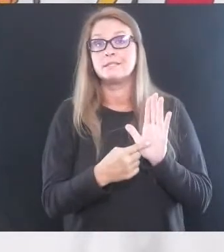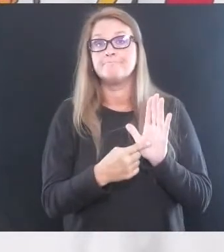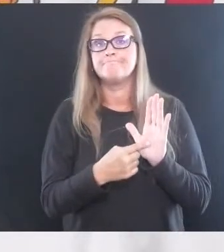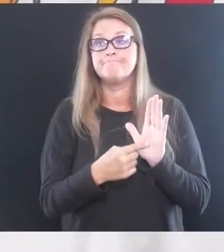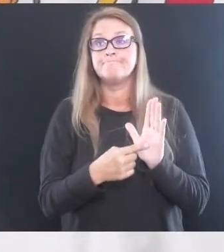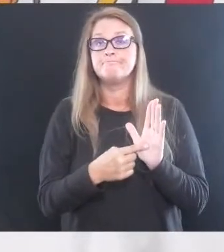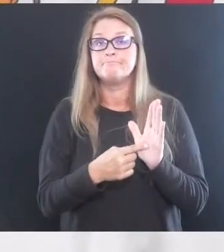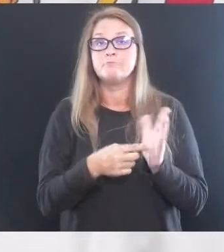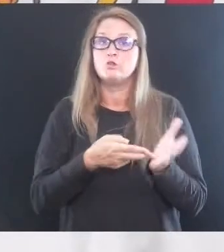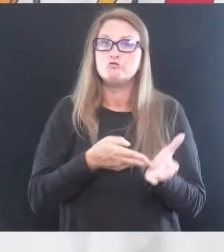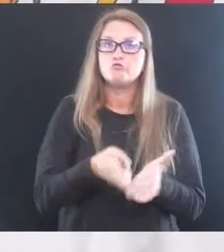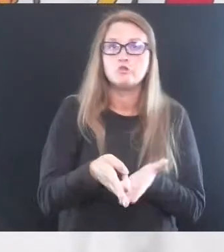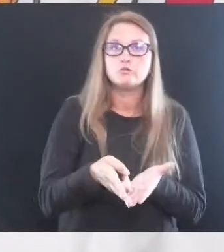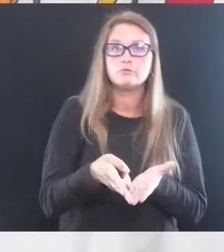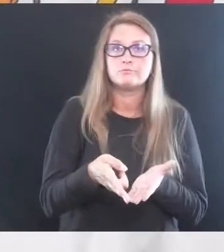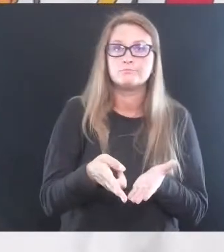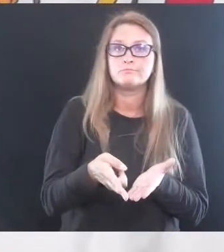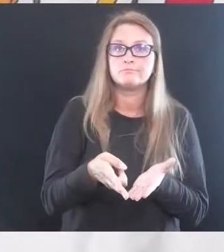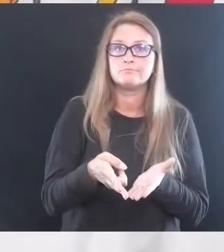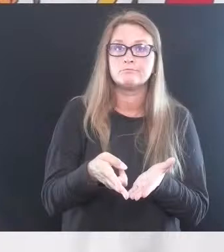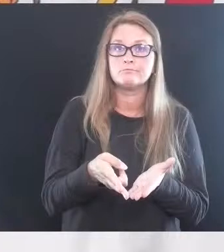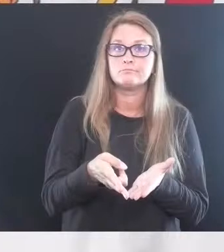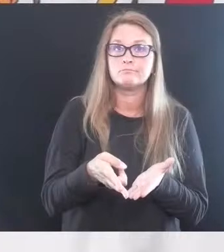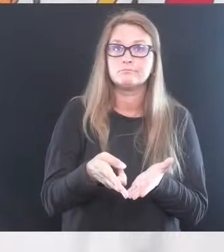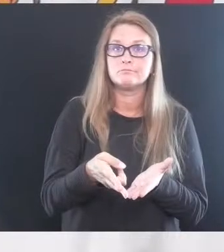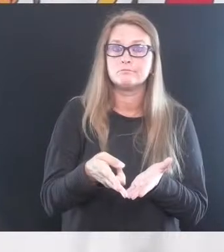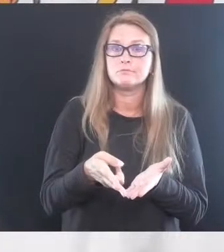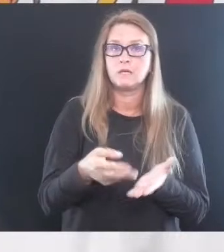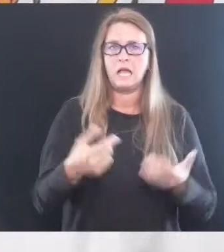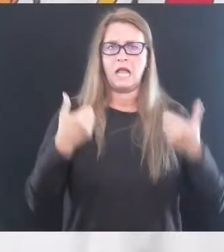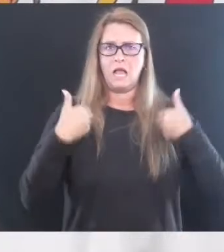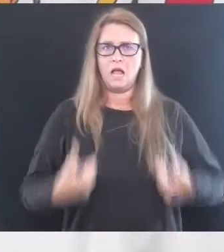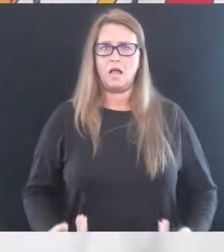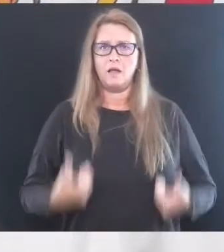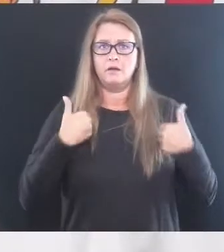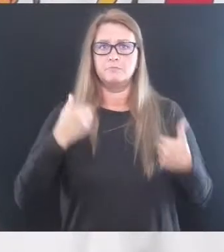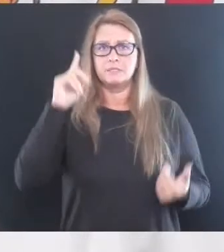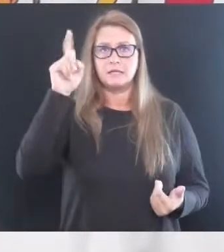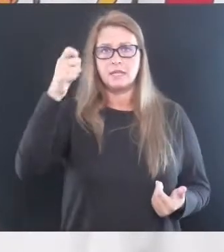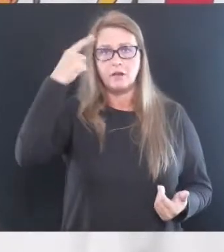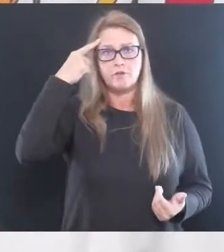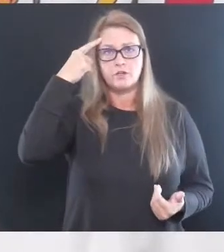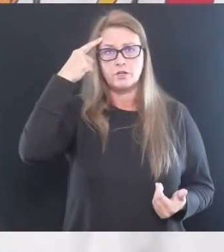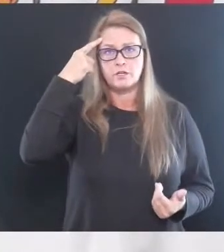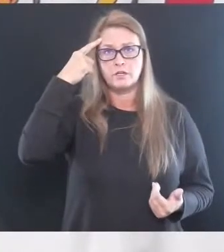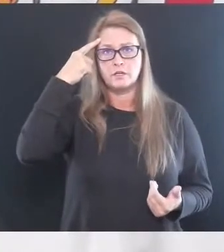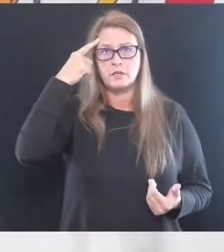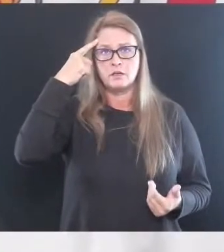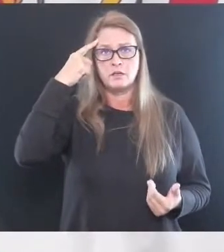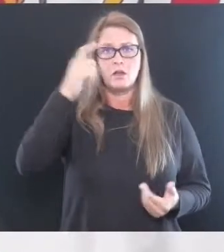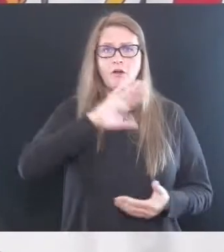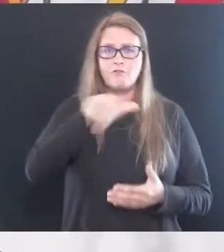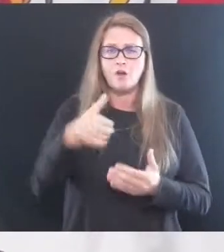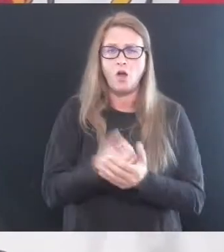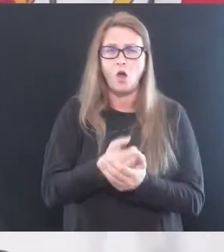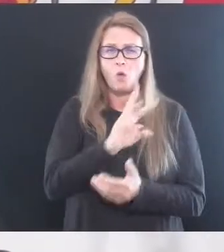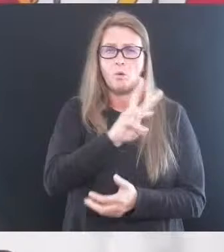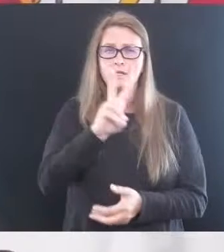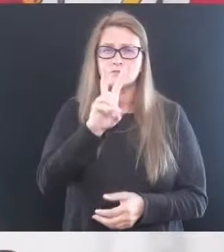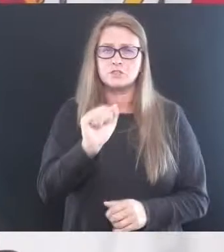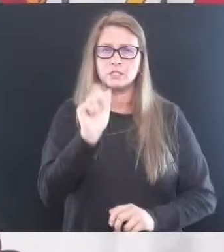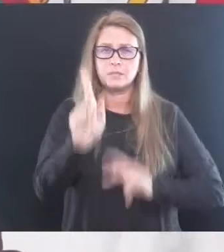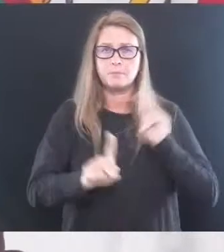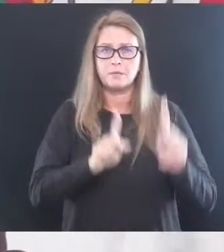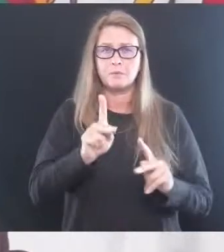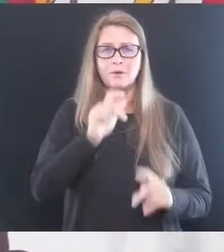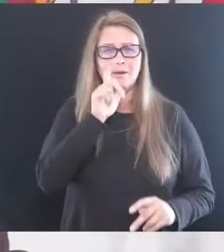truth. I don't represent, you know, I'm your governor. I'm the governor of all West Virginians, not just the Republicans,